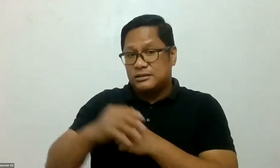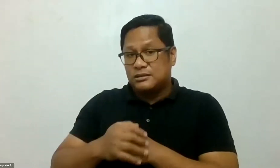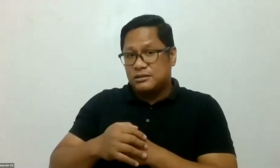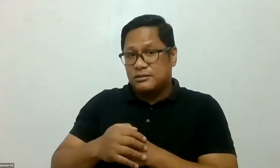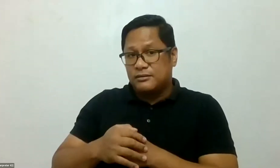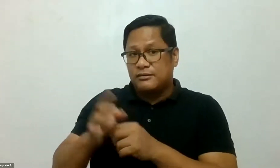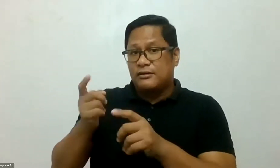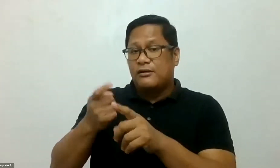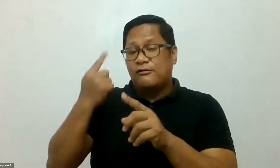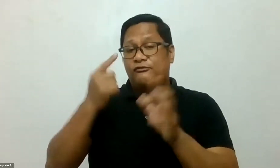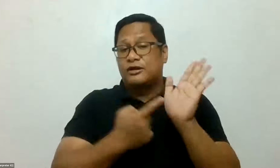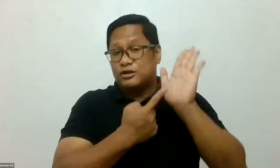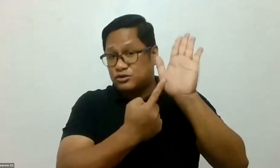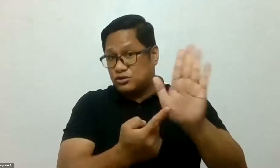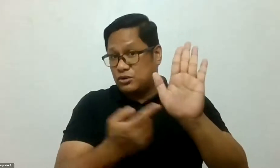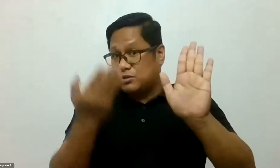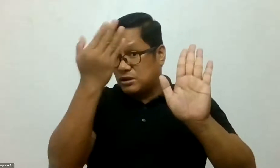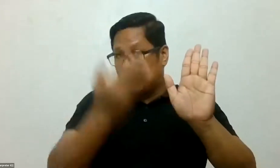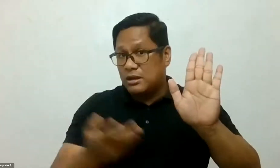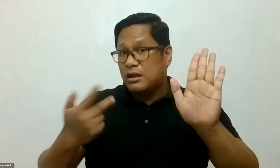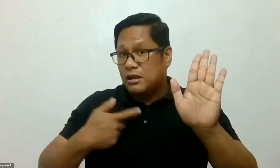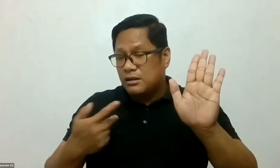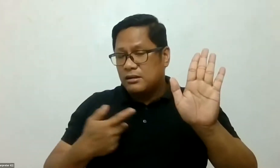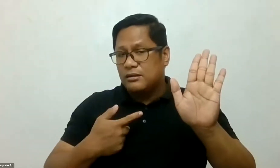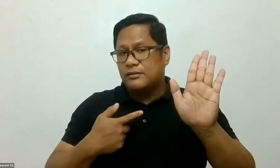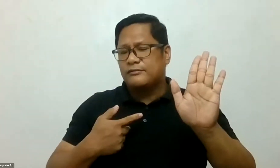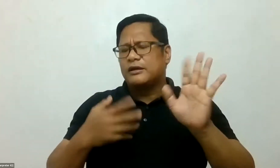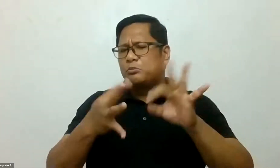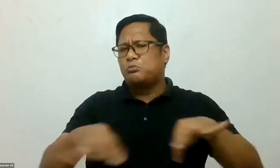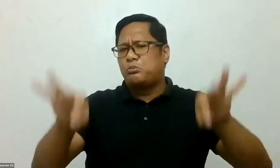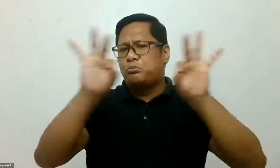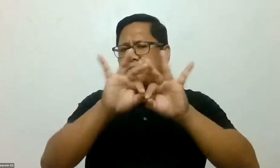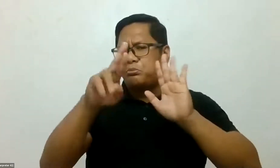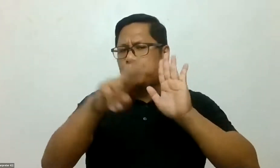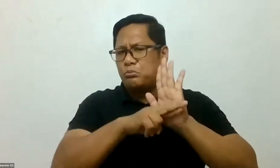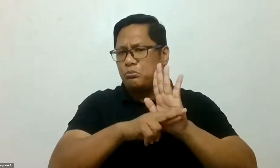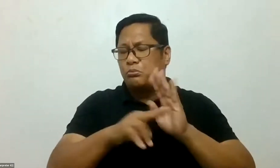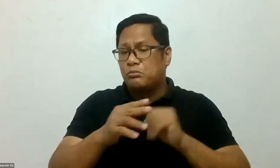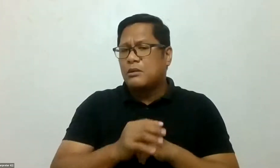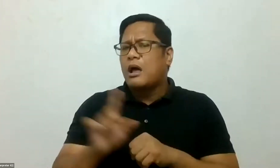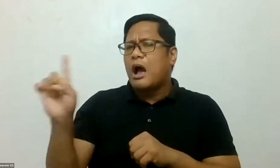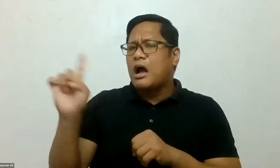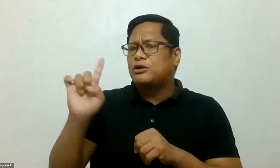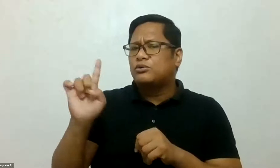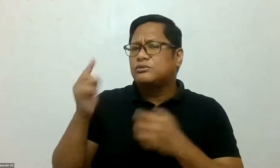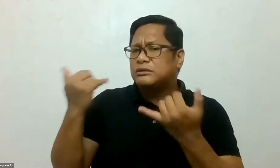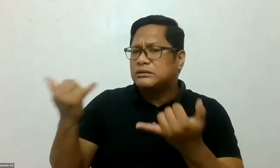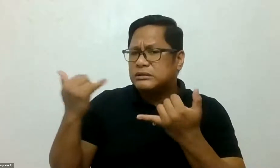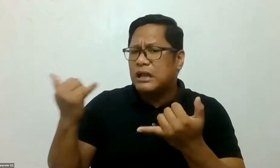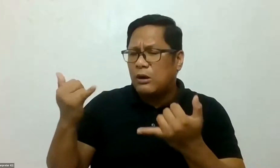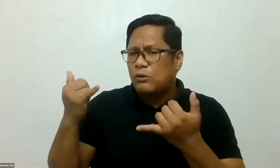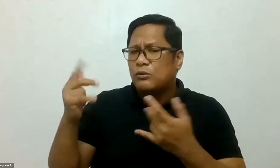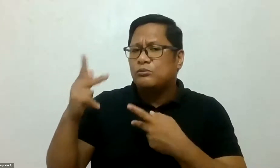from the presentation, is going to play a very important role. What is the status of the proposed budget for